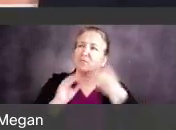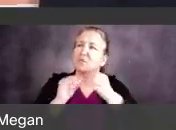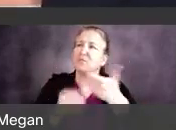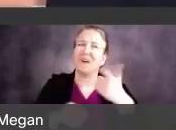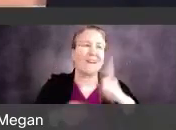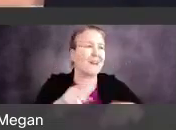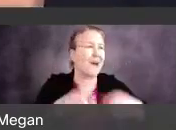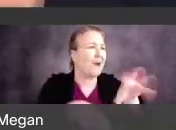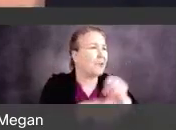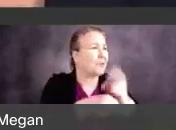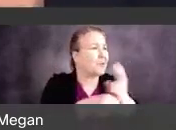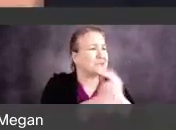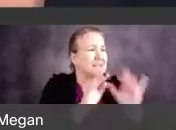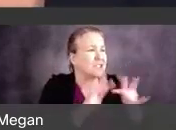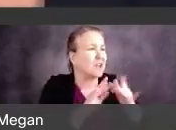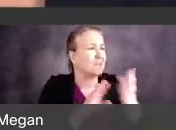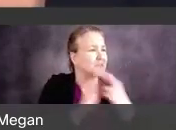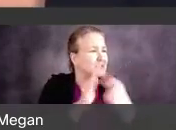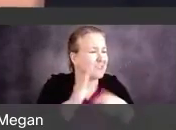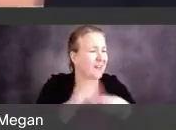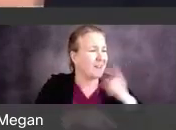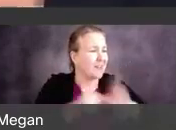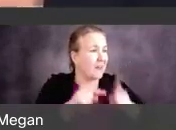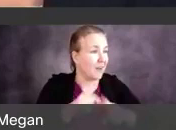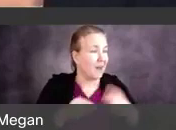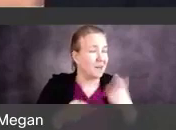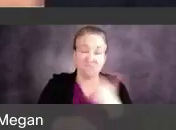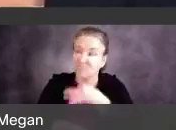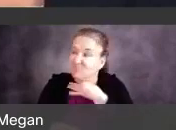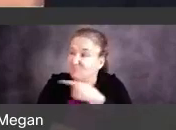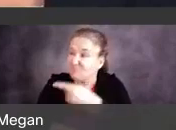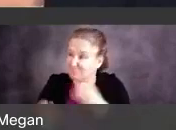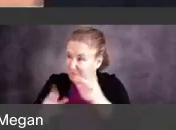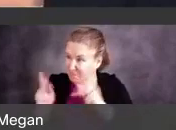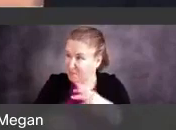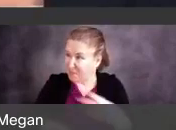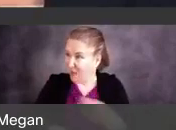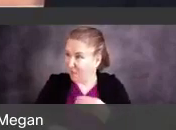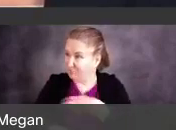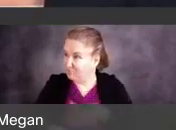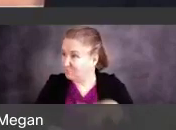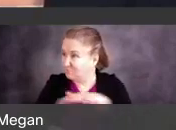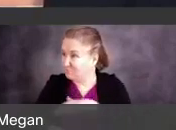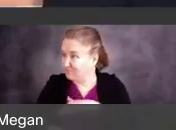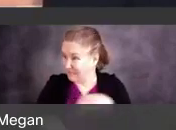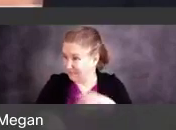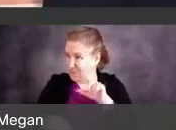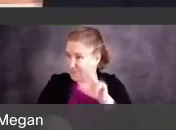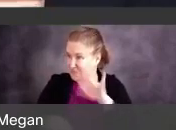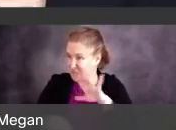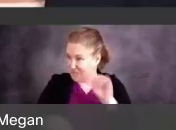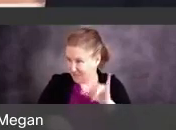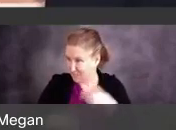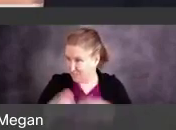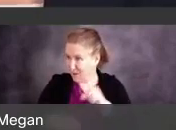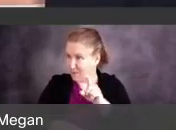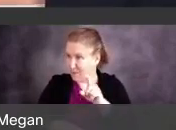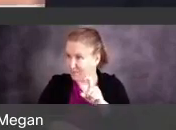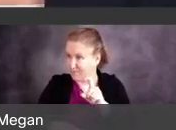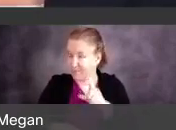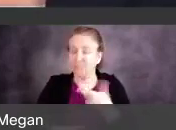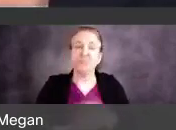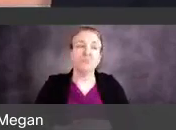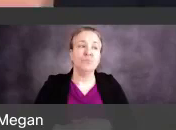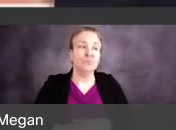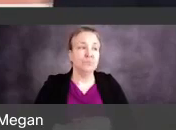make appointments or can't pre-register for vaccine? Is that a widespread problem in Montgomery County? Well, we've